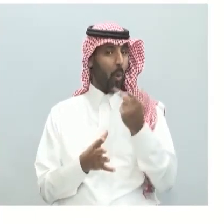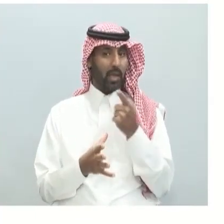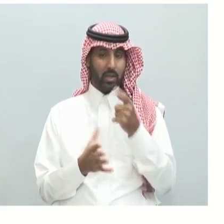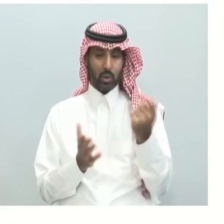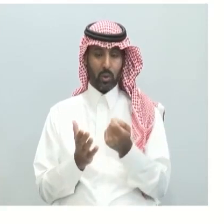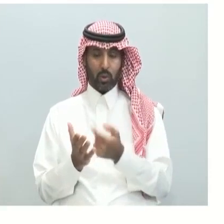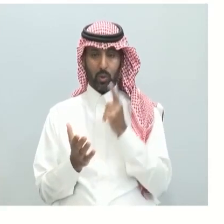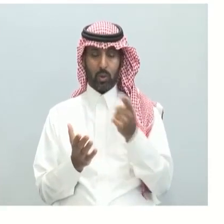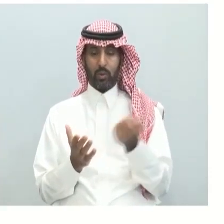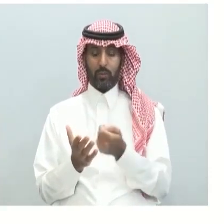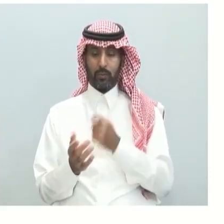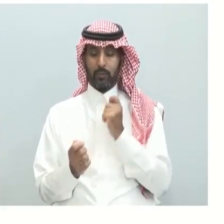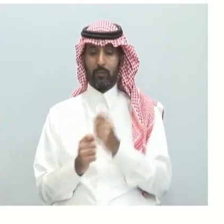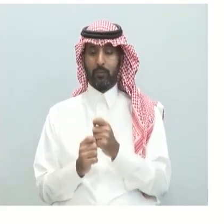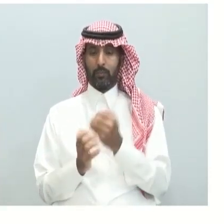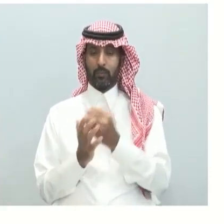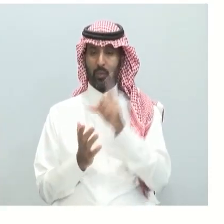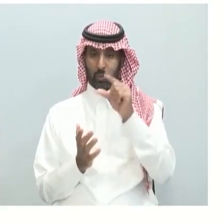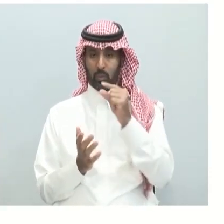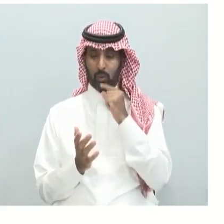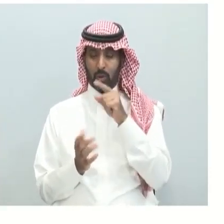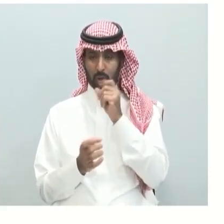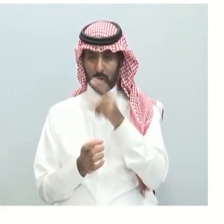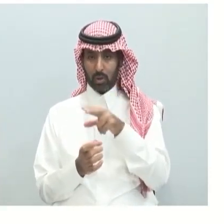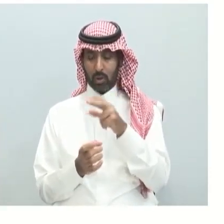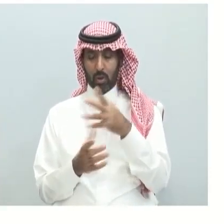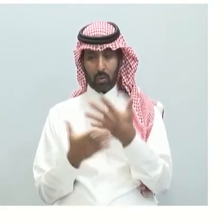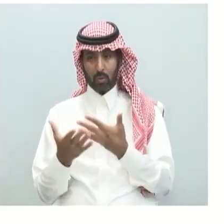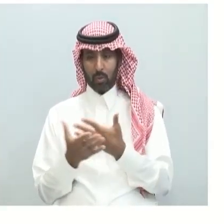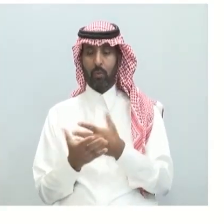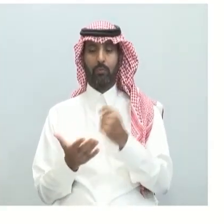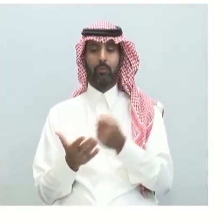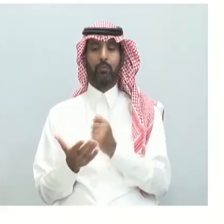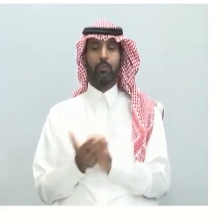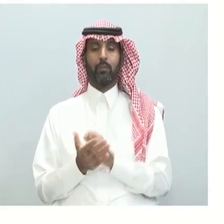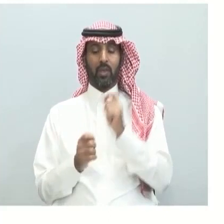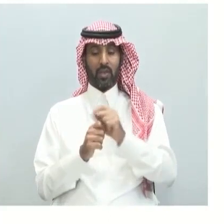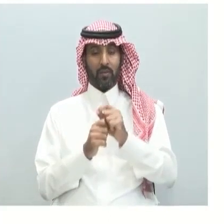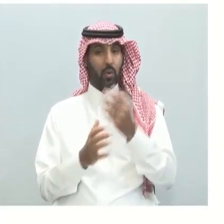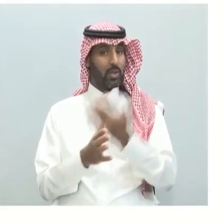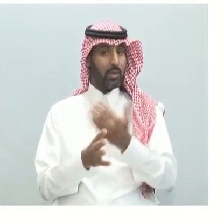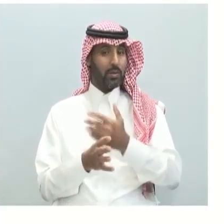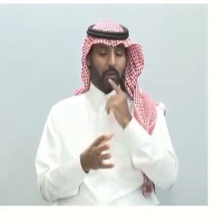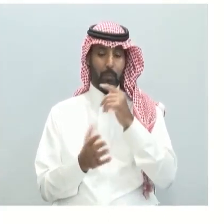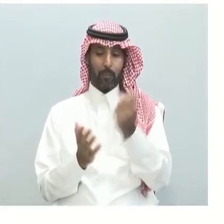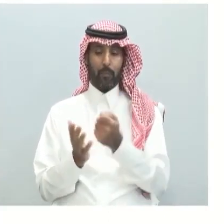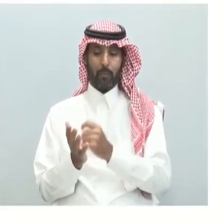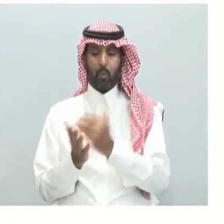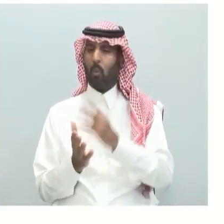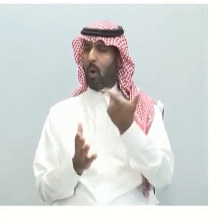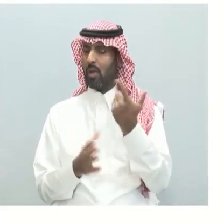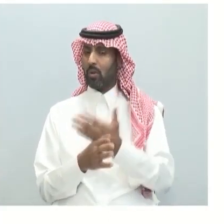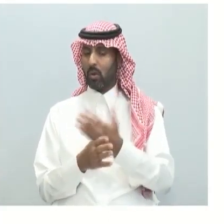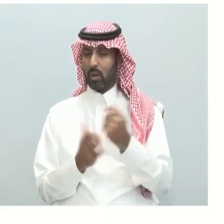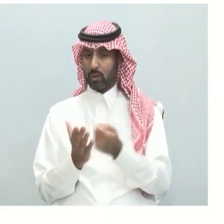you writing? And give a brief overview of the situation. So give your reason. State the reason. Why are you